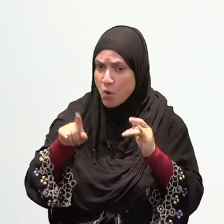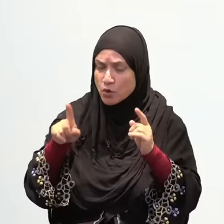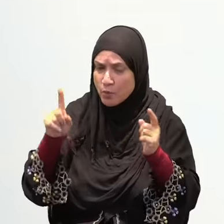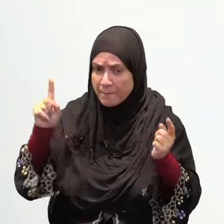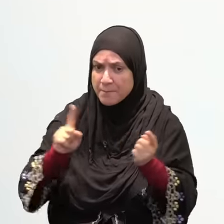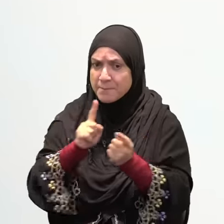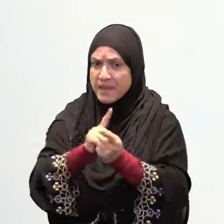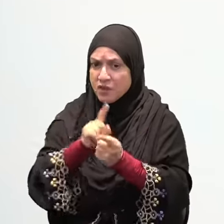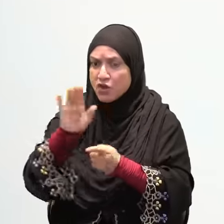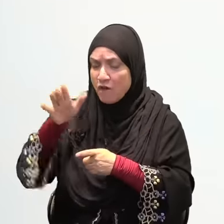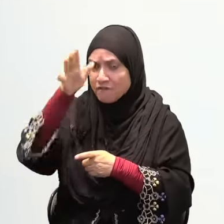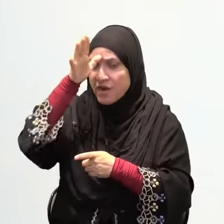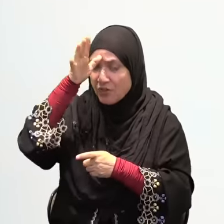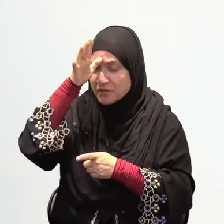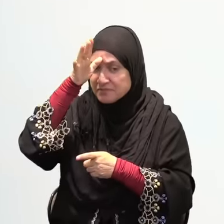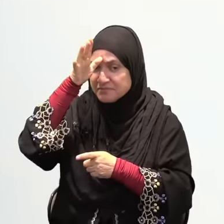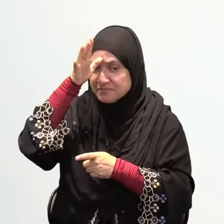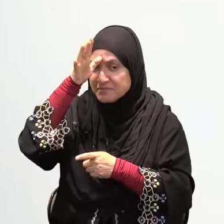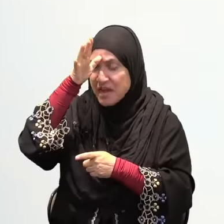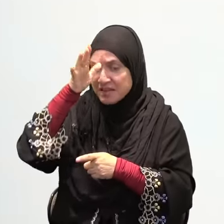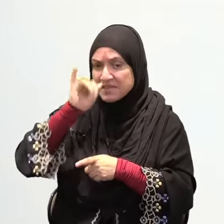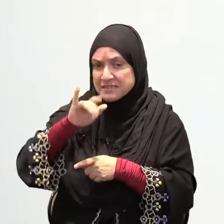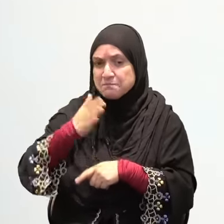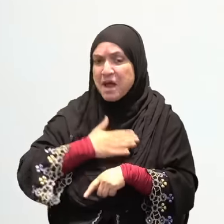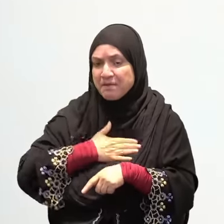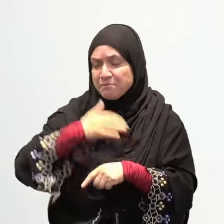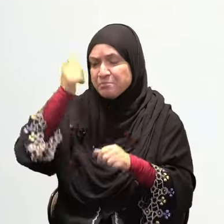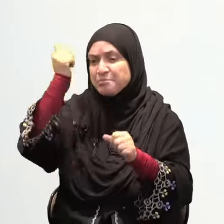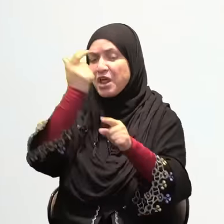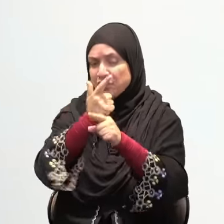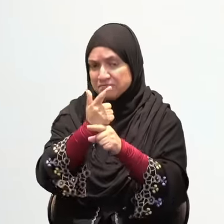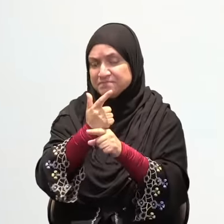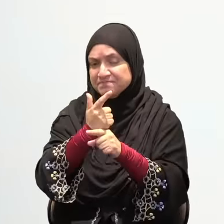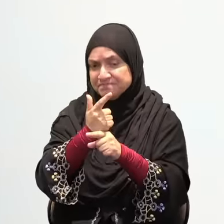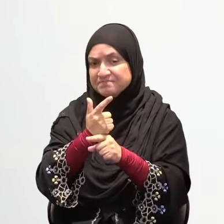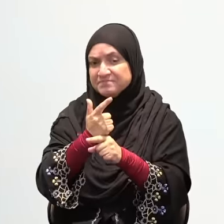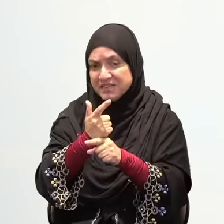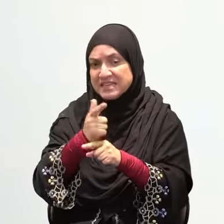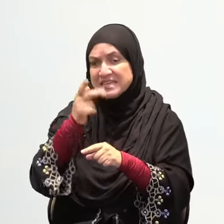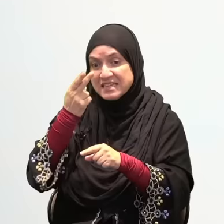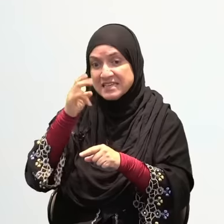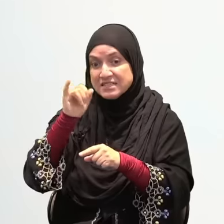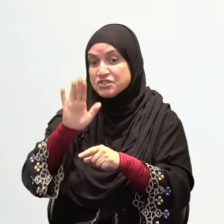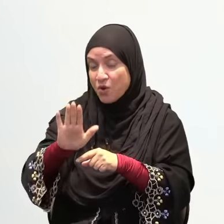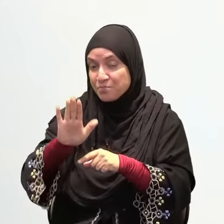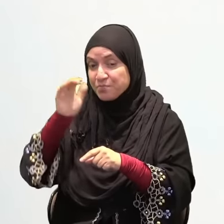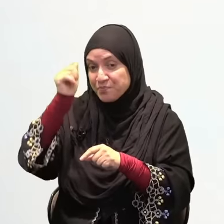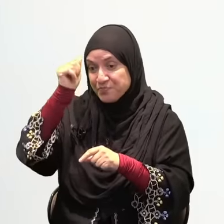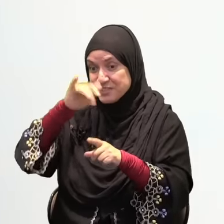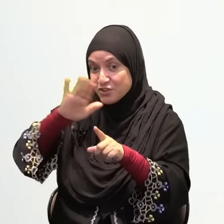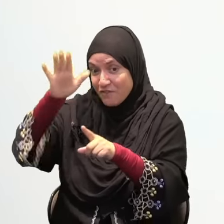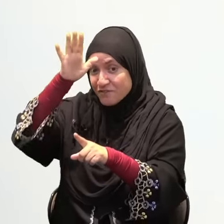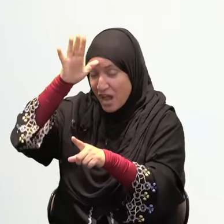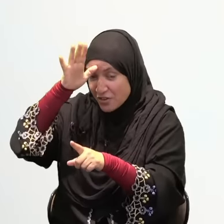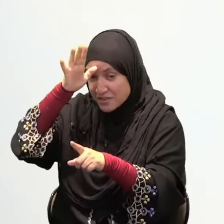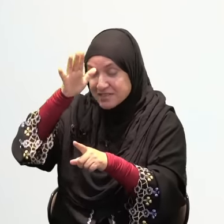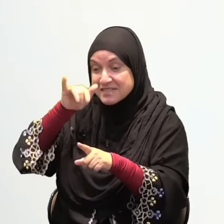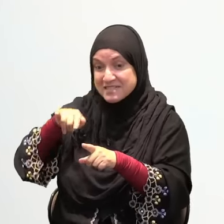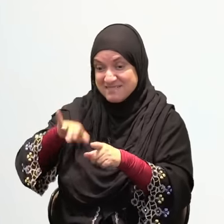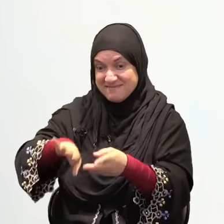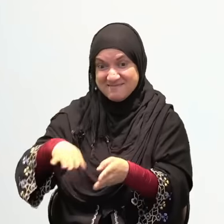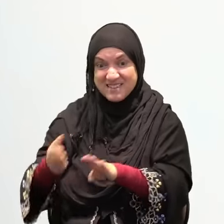righteous man. SubhanAllah, when you talk about the echo chambers of today, and you talk about the algorithms of